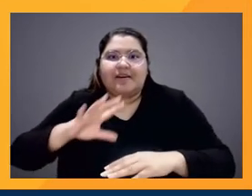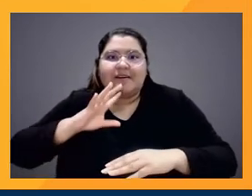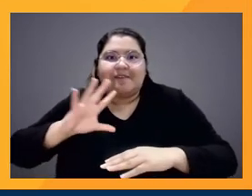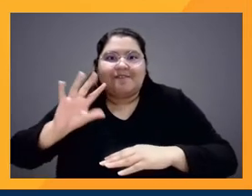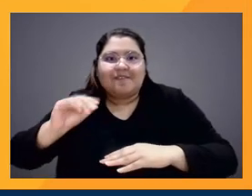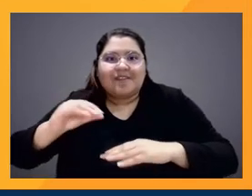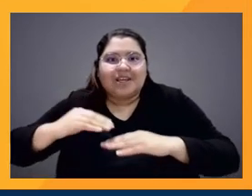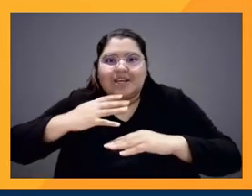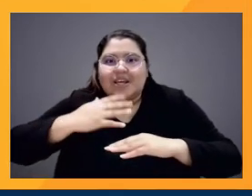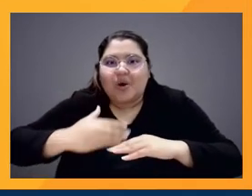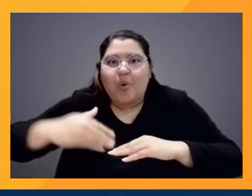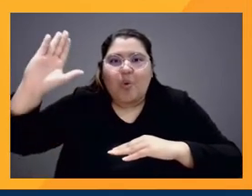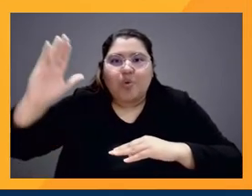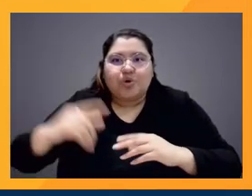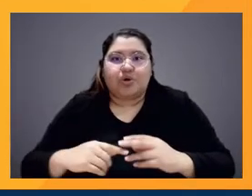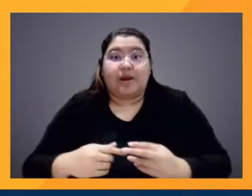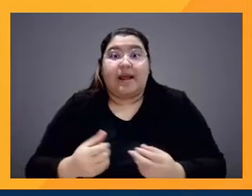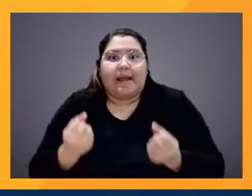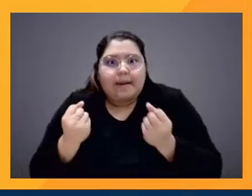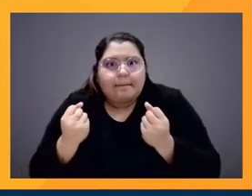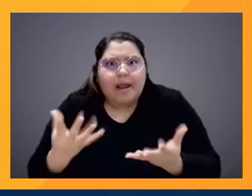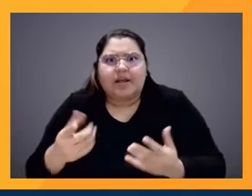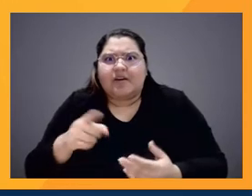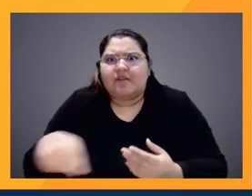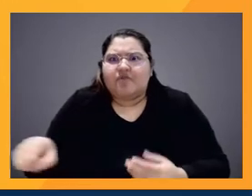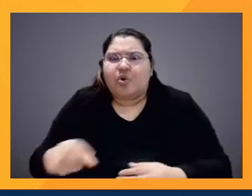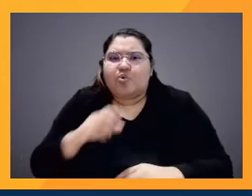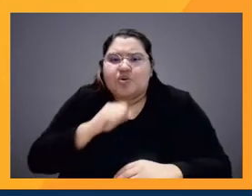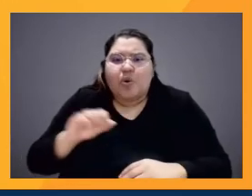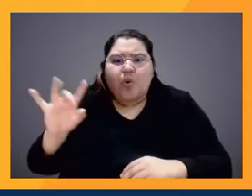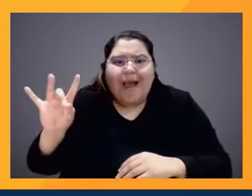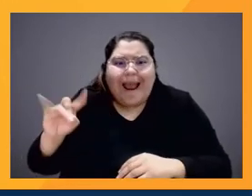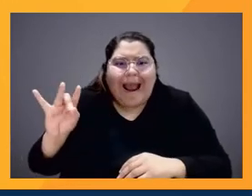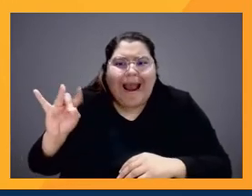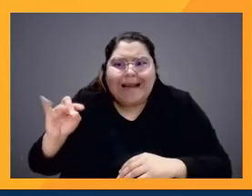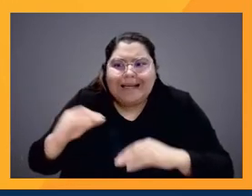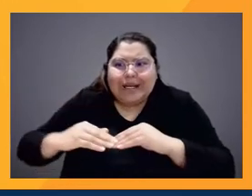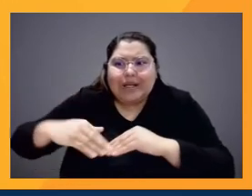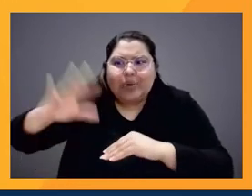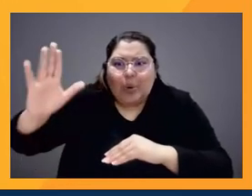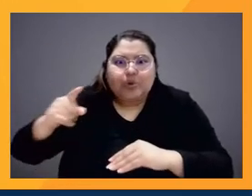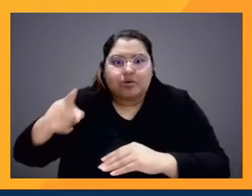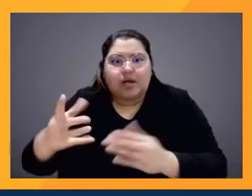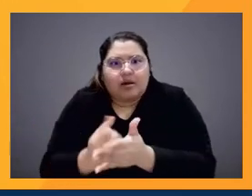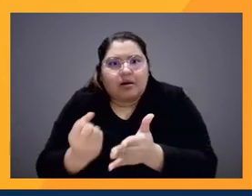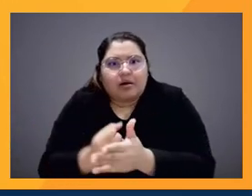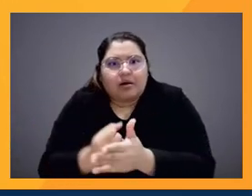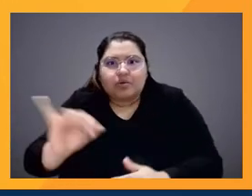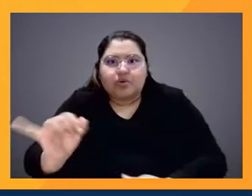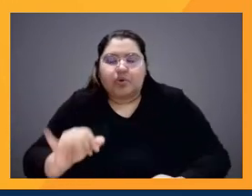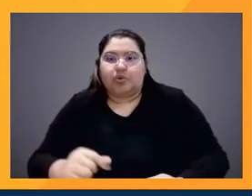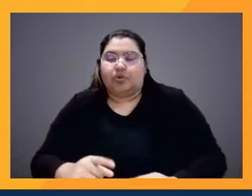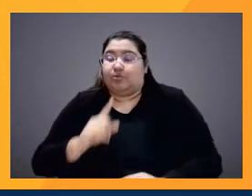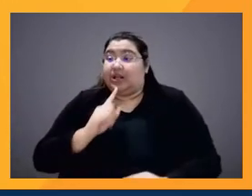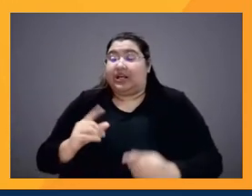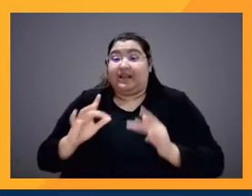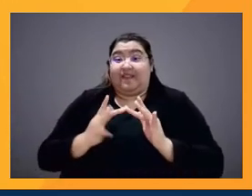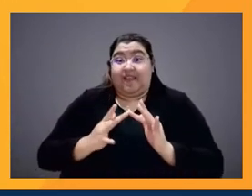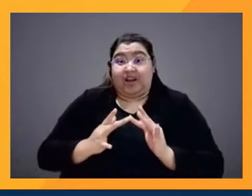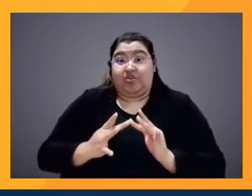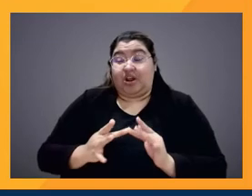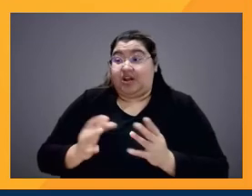left behind. And you can really look at who those communities are. They are our communities, they're rural communities, and